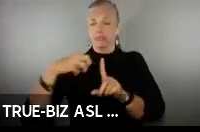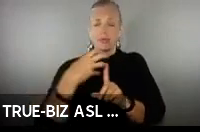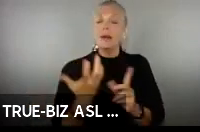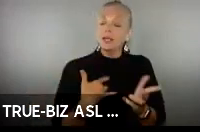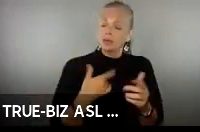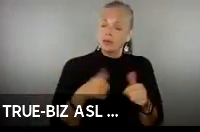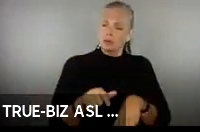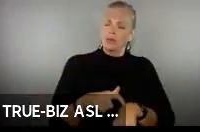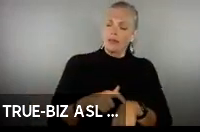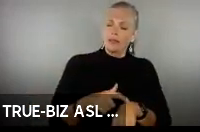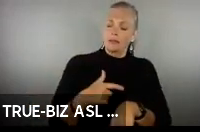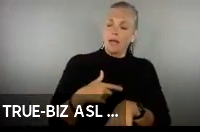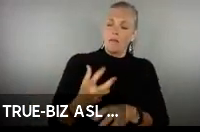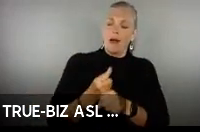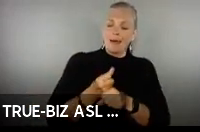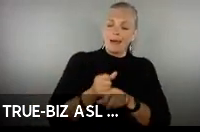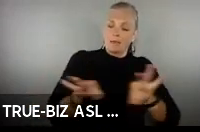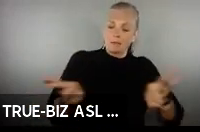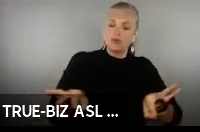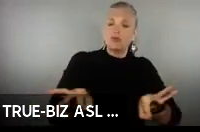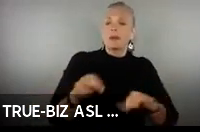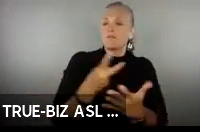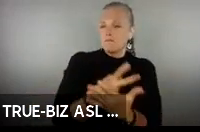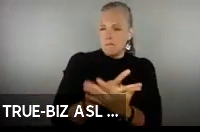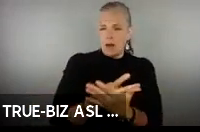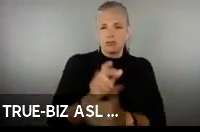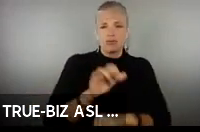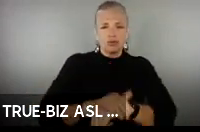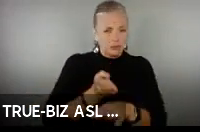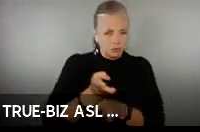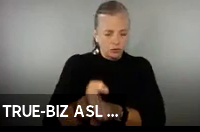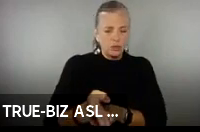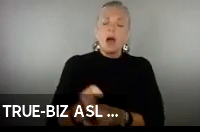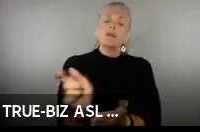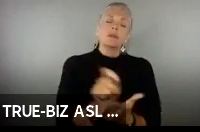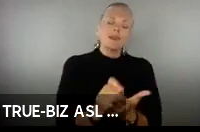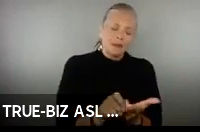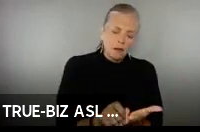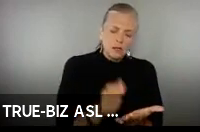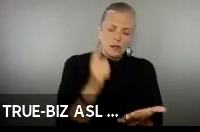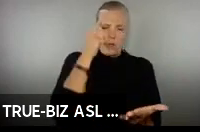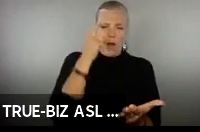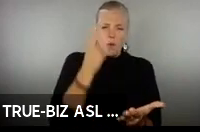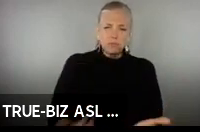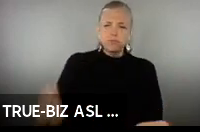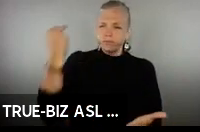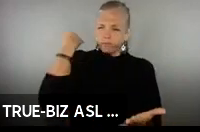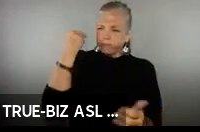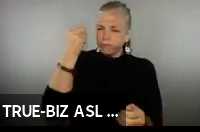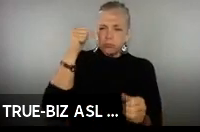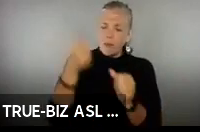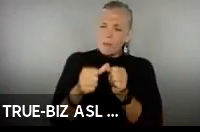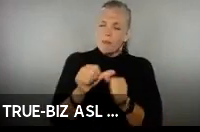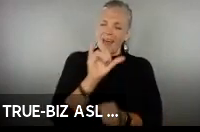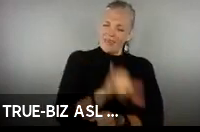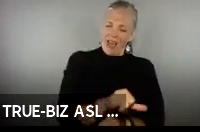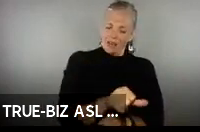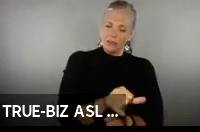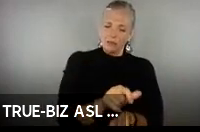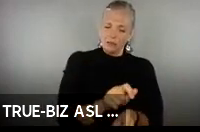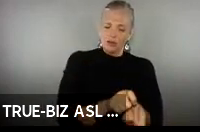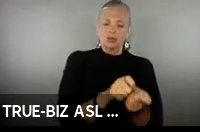time. And that just was like, wow, why don't I make that simulation experience, that experiment, that exercise into a